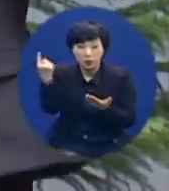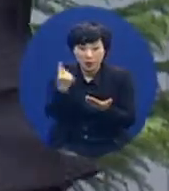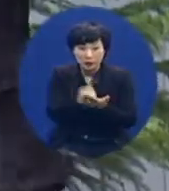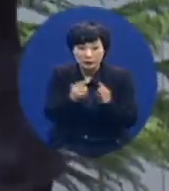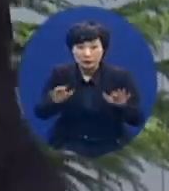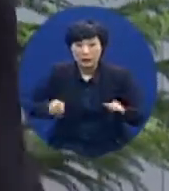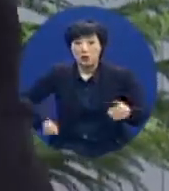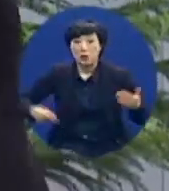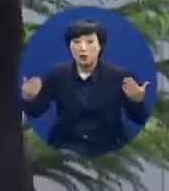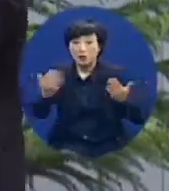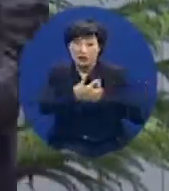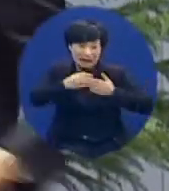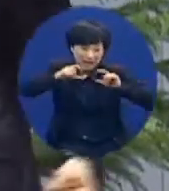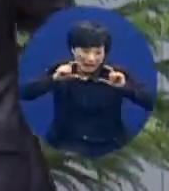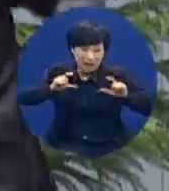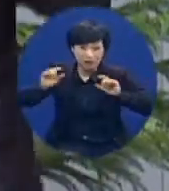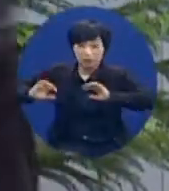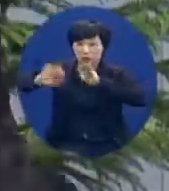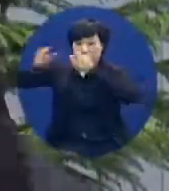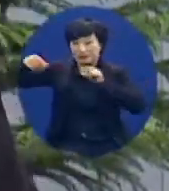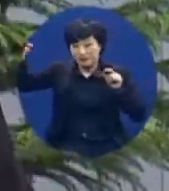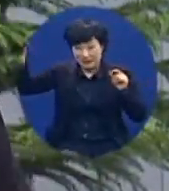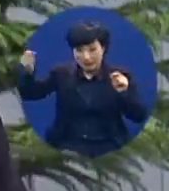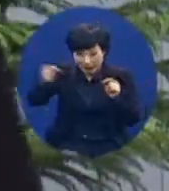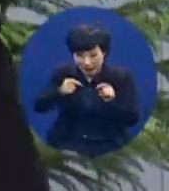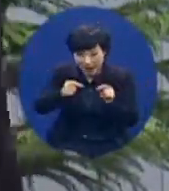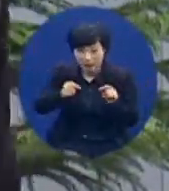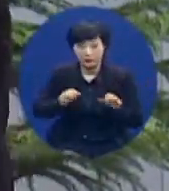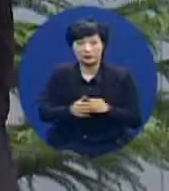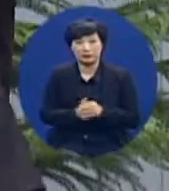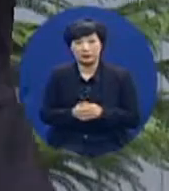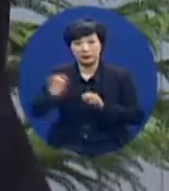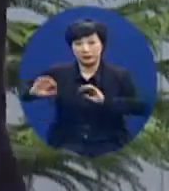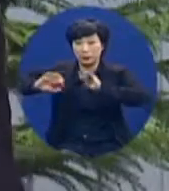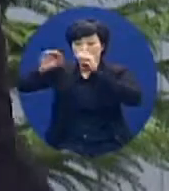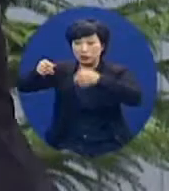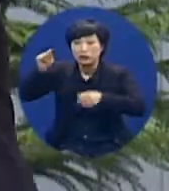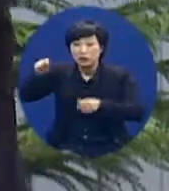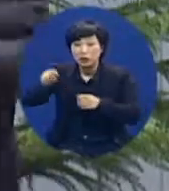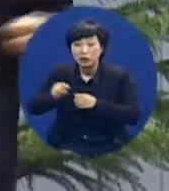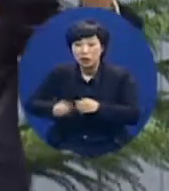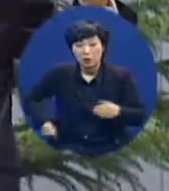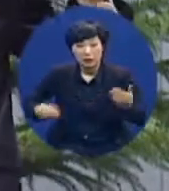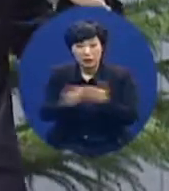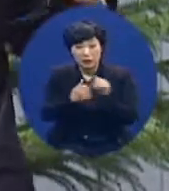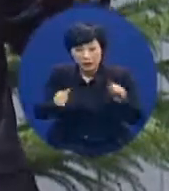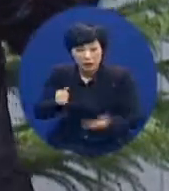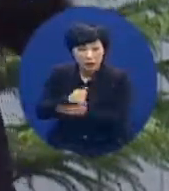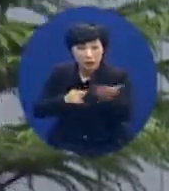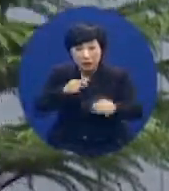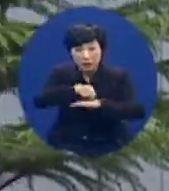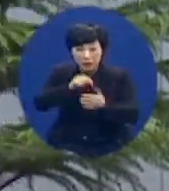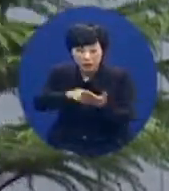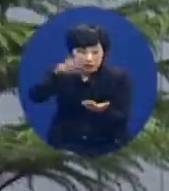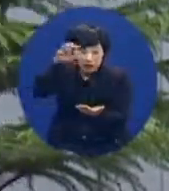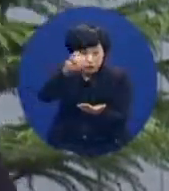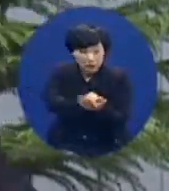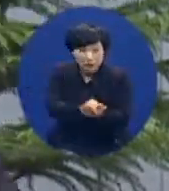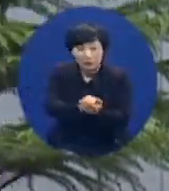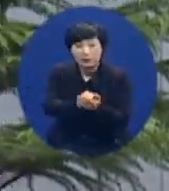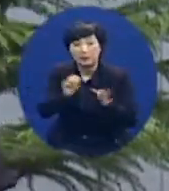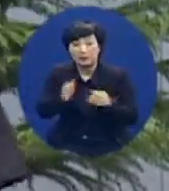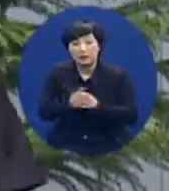Repent, for the kingdom of heaven is near. It means when you accept Jesus as your Savior and